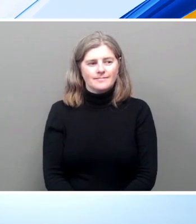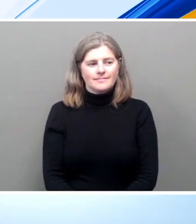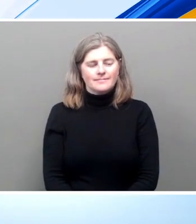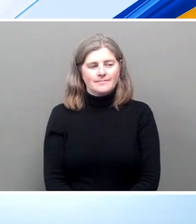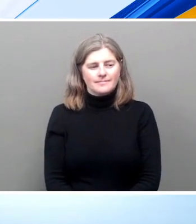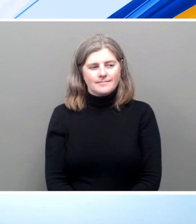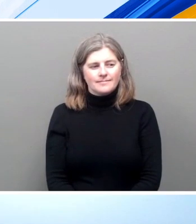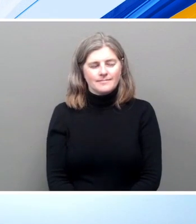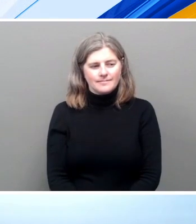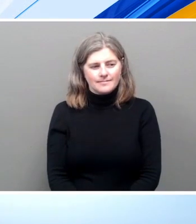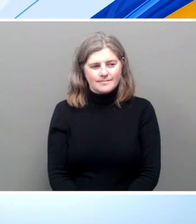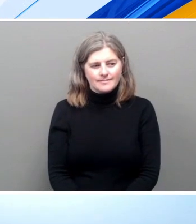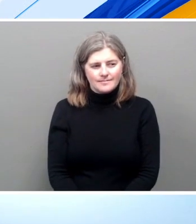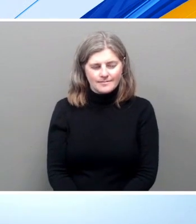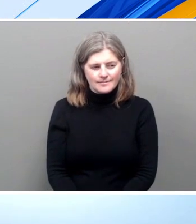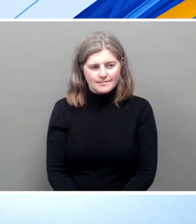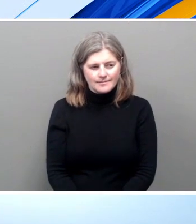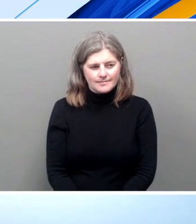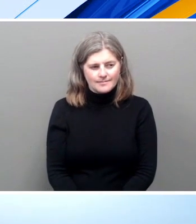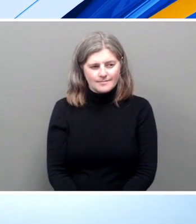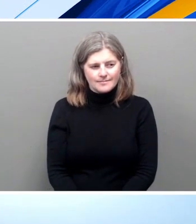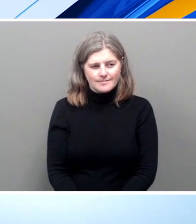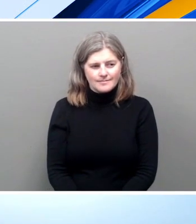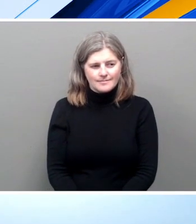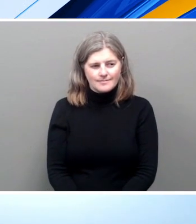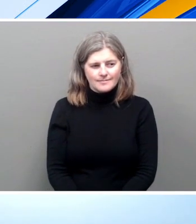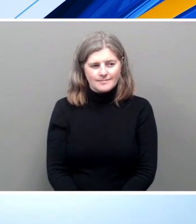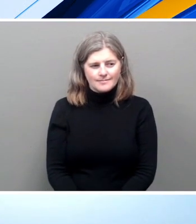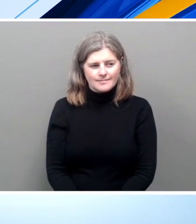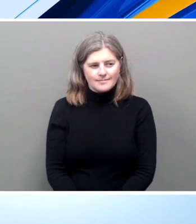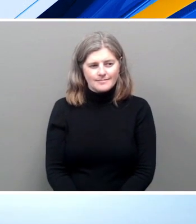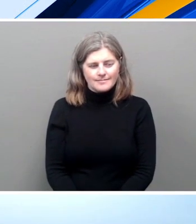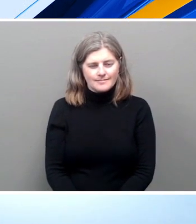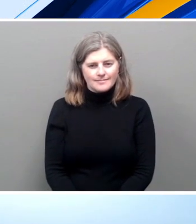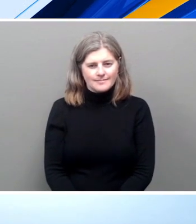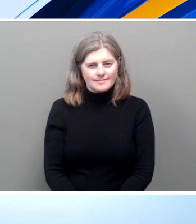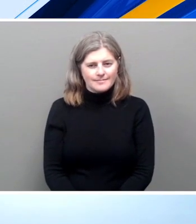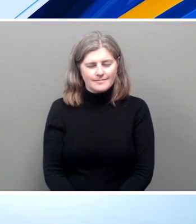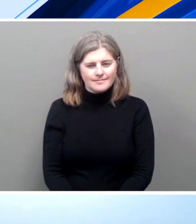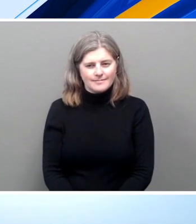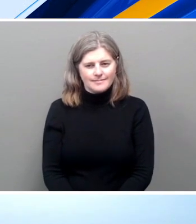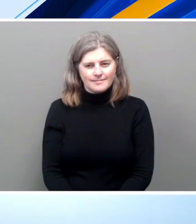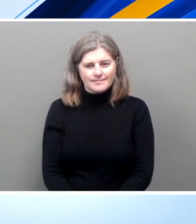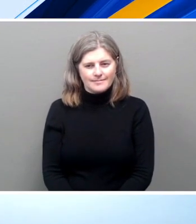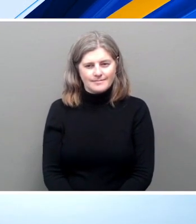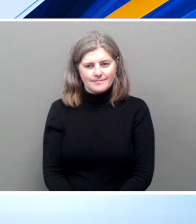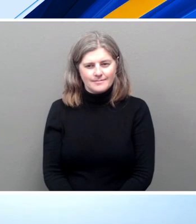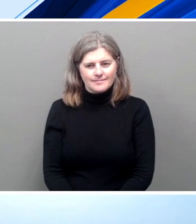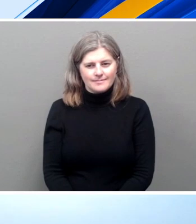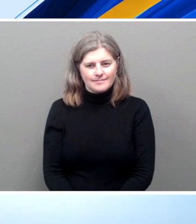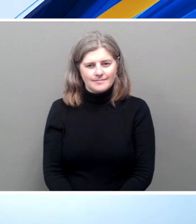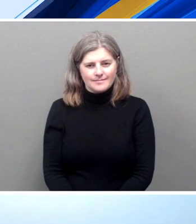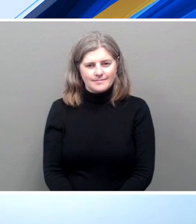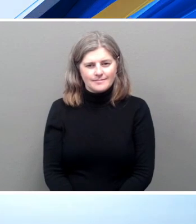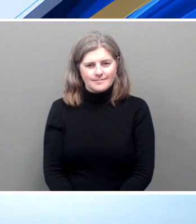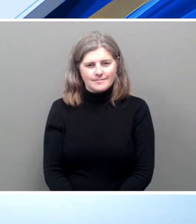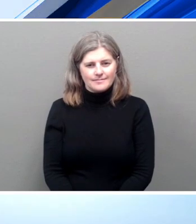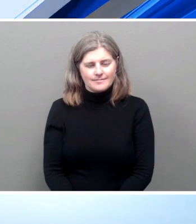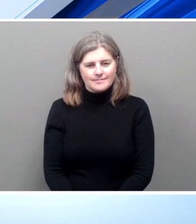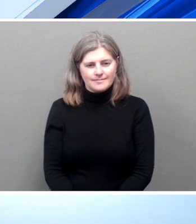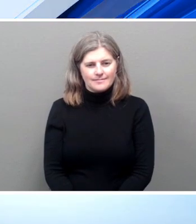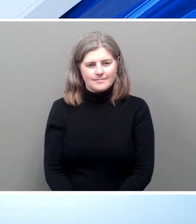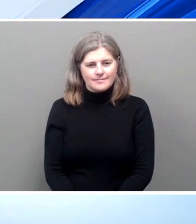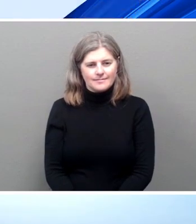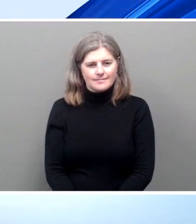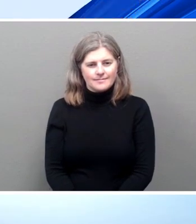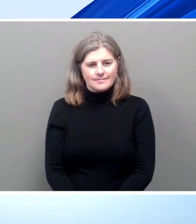el paciente se encuentran en aislamiento preventivo? ¿Qué medidas se van a tomar para evitar que